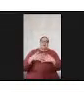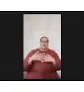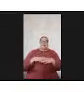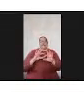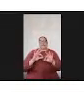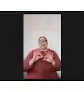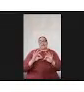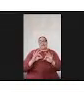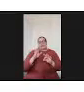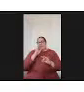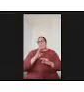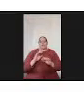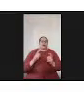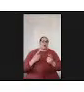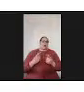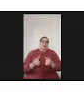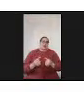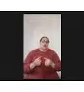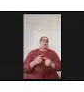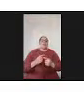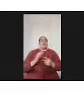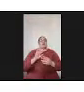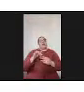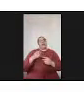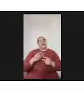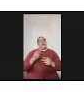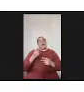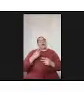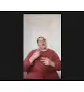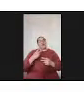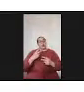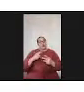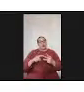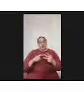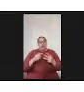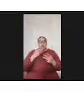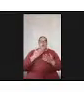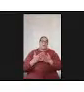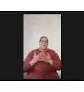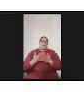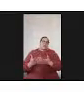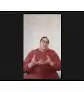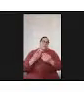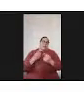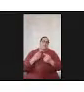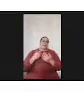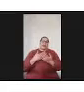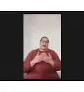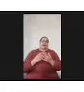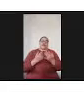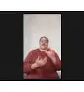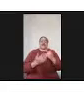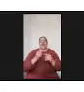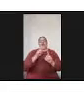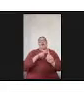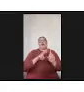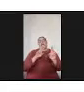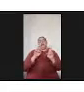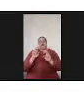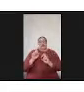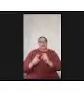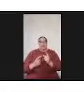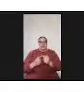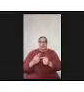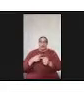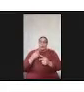them straight away. Then we came with 2 proposals to attend to the fire compliance issues. We had to